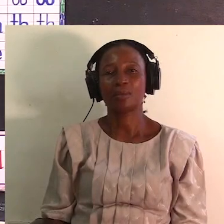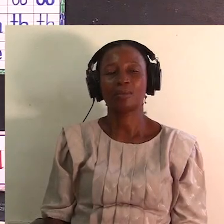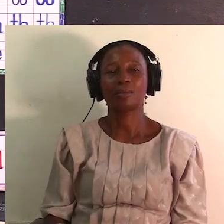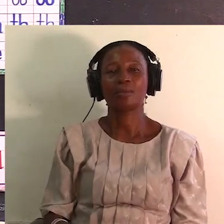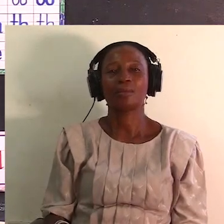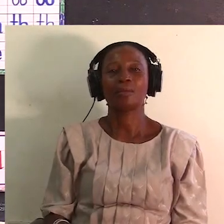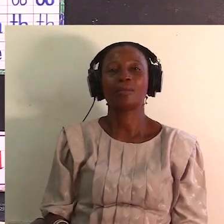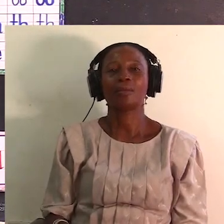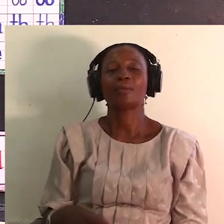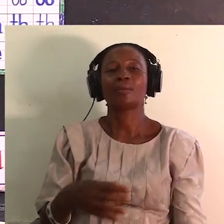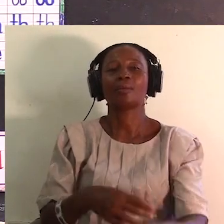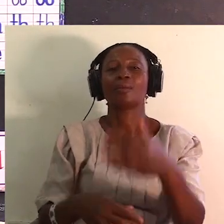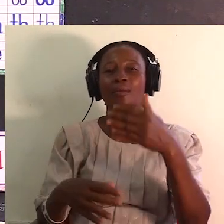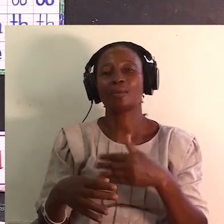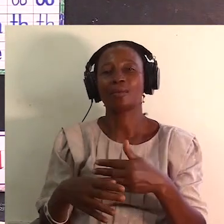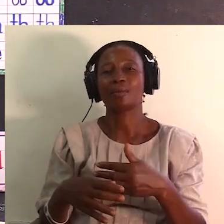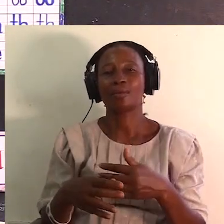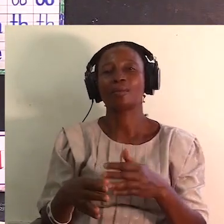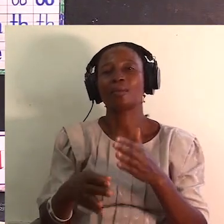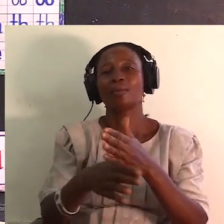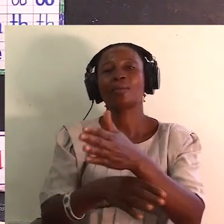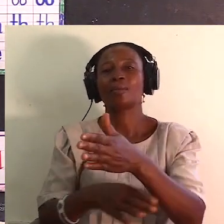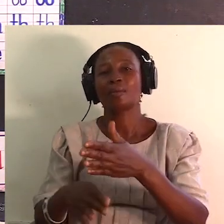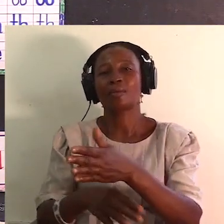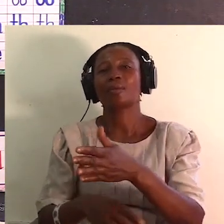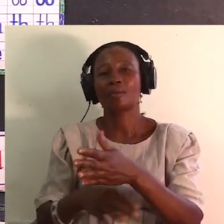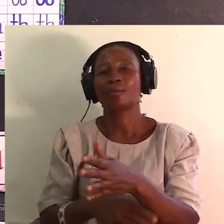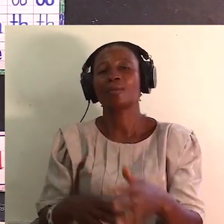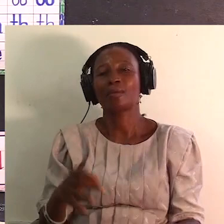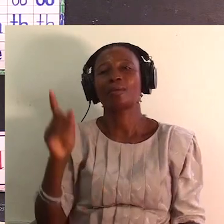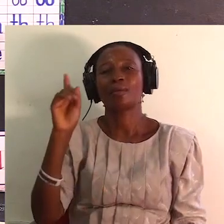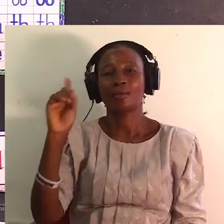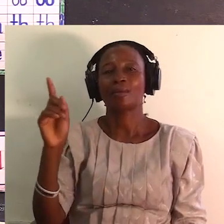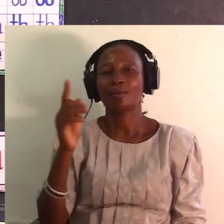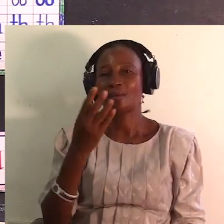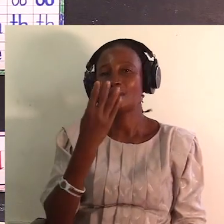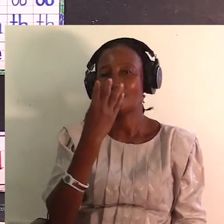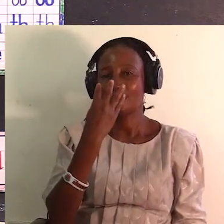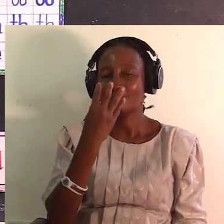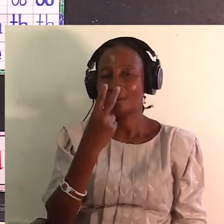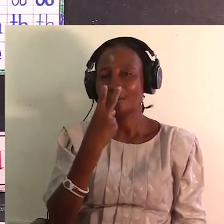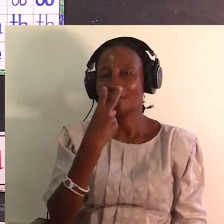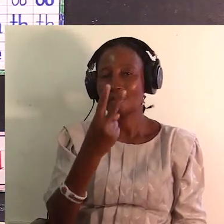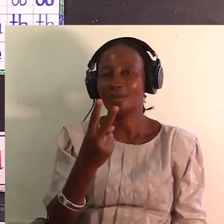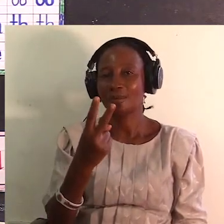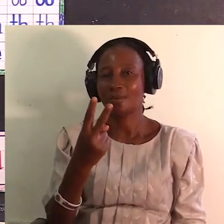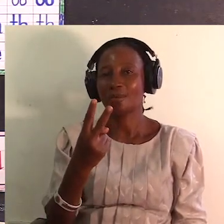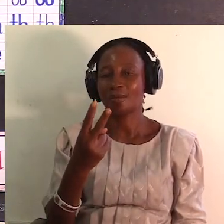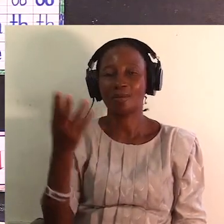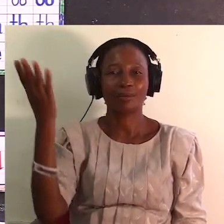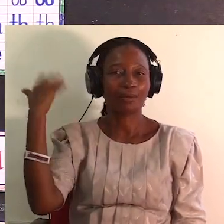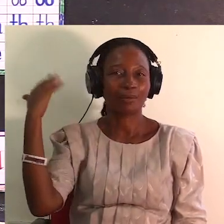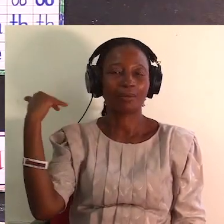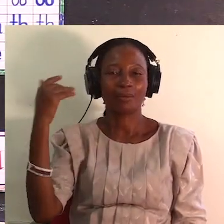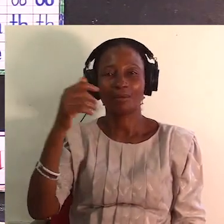we are back to continue, because if you look at the reference, that is, since the beginning, we